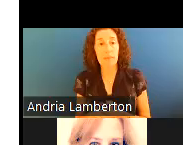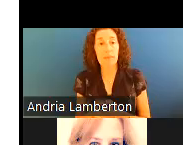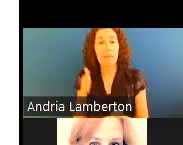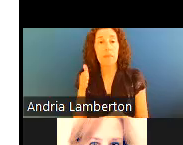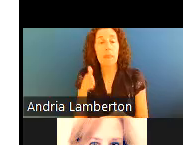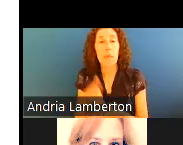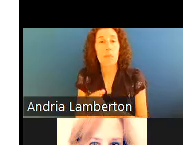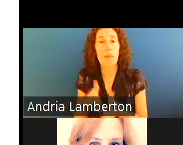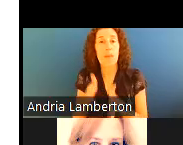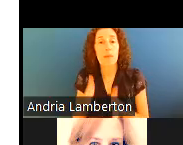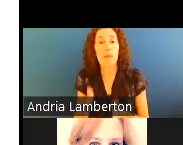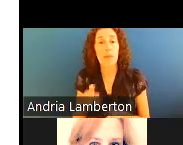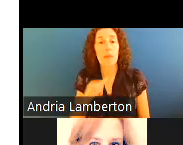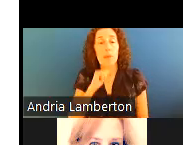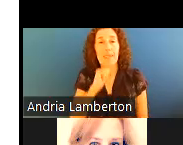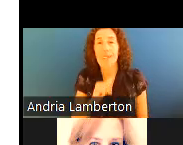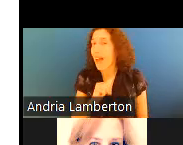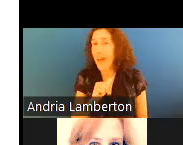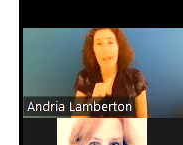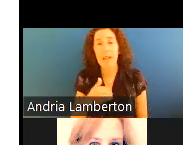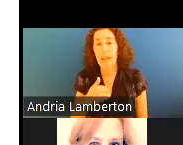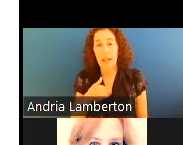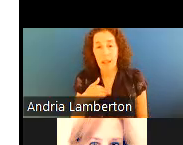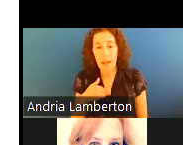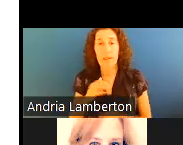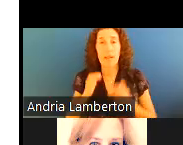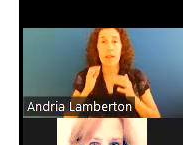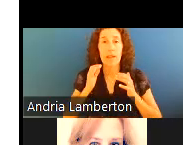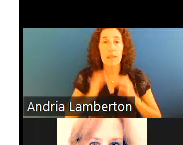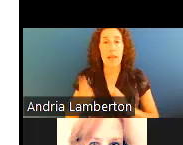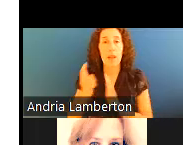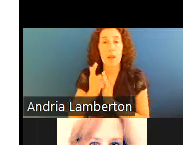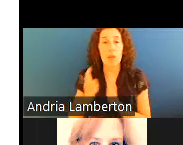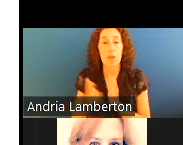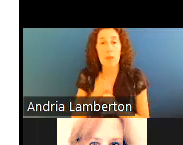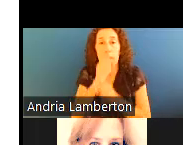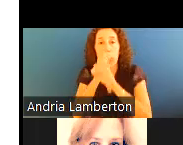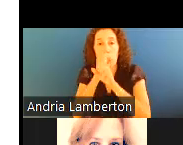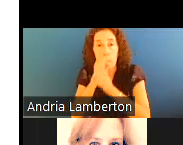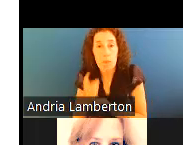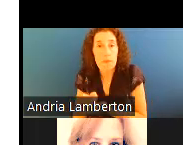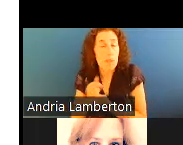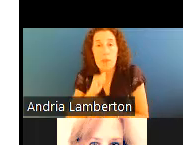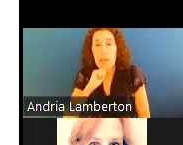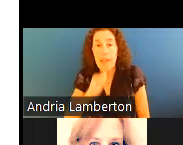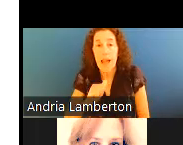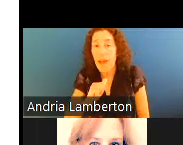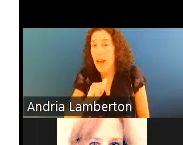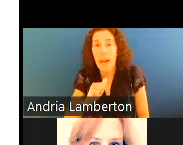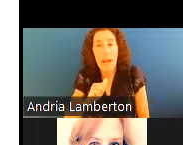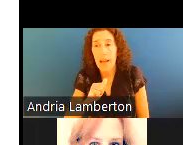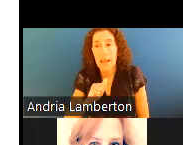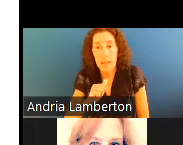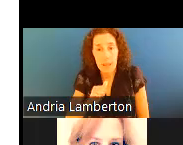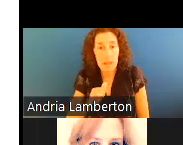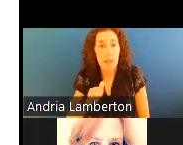no attorney-client privilege. There are those obligations for them to tell most of what a survivor tells them to defense and